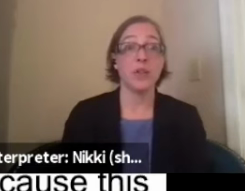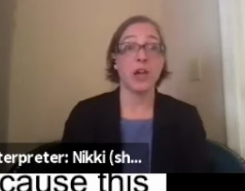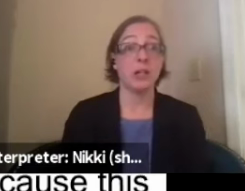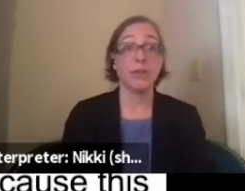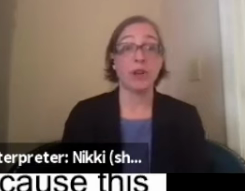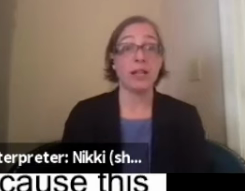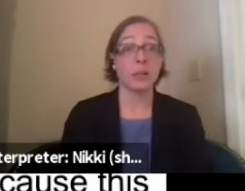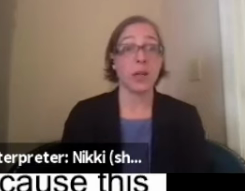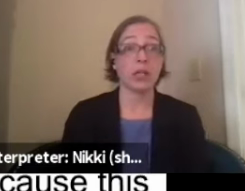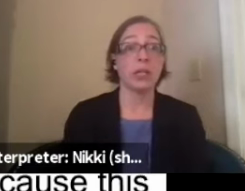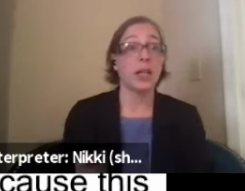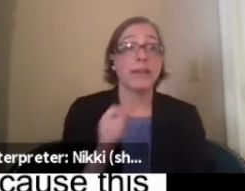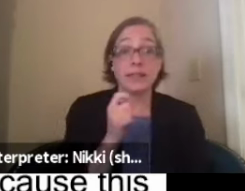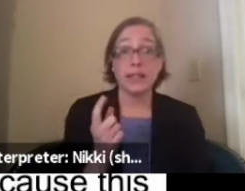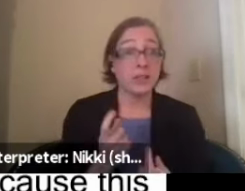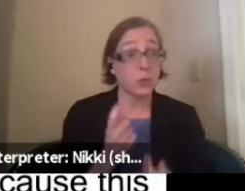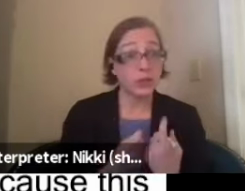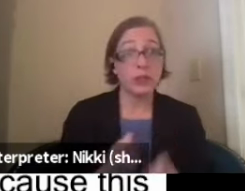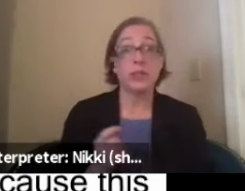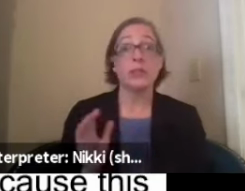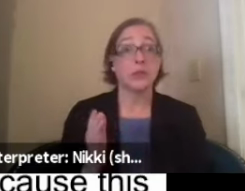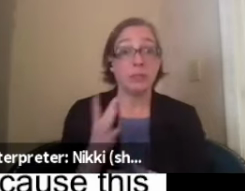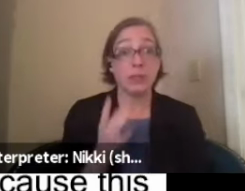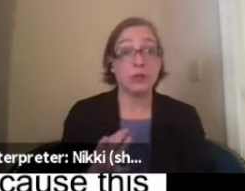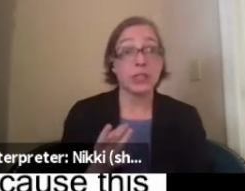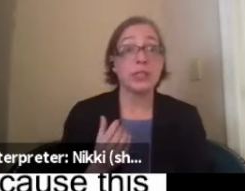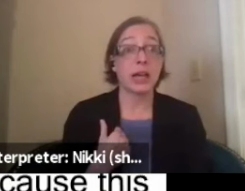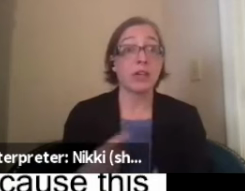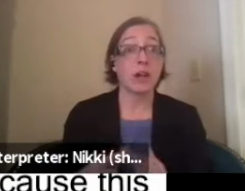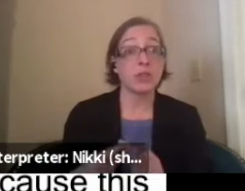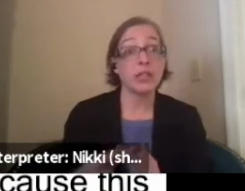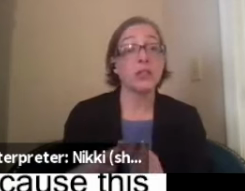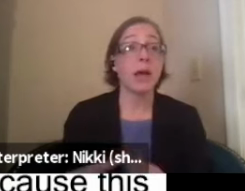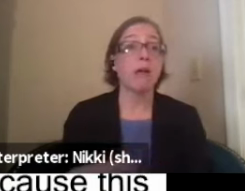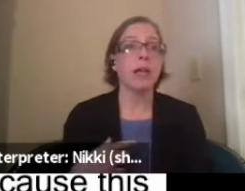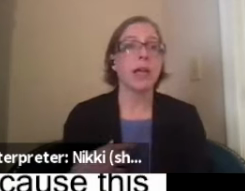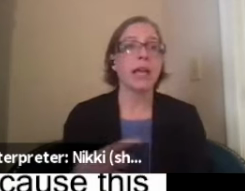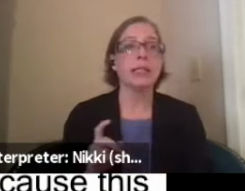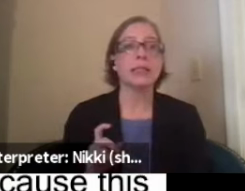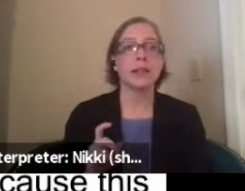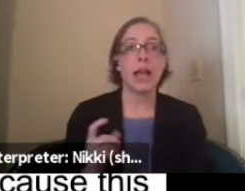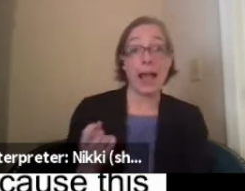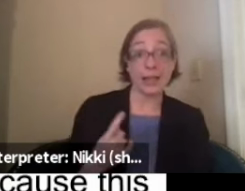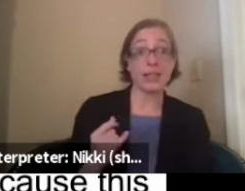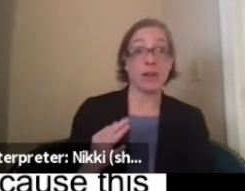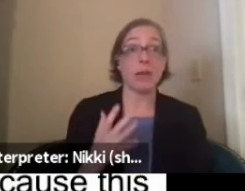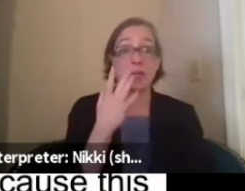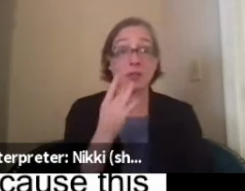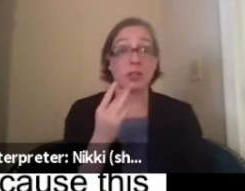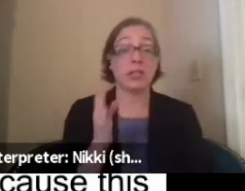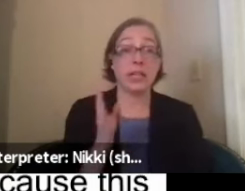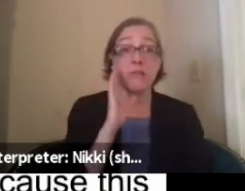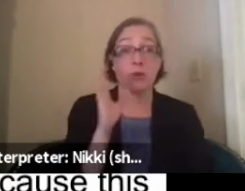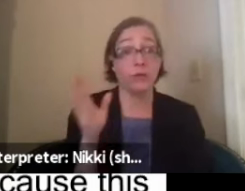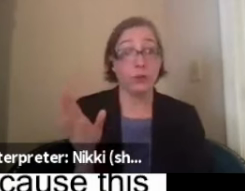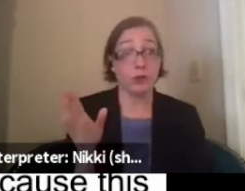and moved on and never asked about it. They didn't ask questions or seem interested to have a conversation about it and ask if I might be